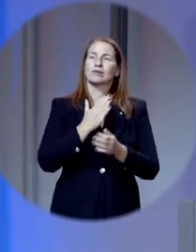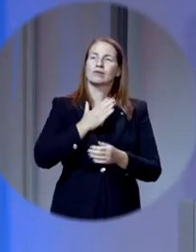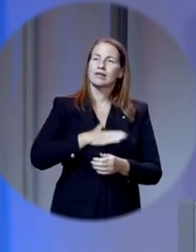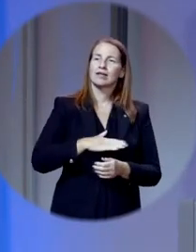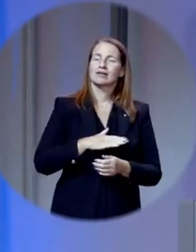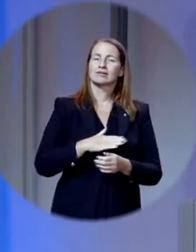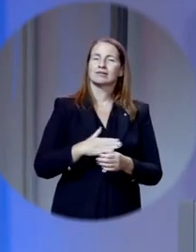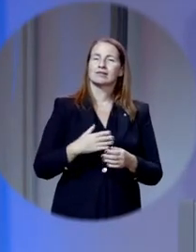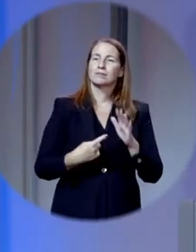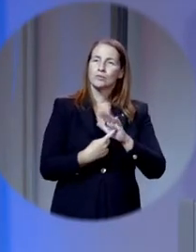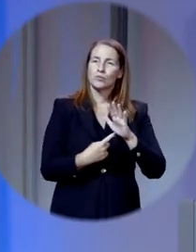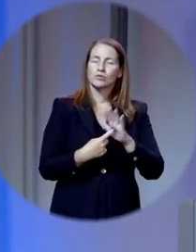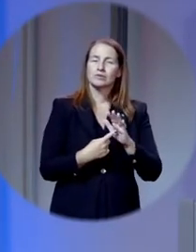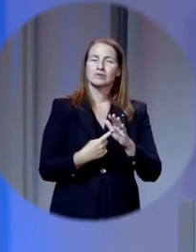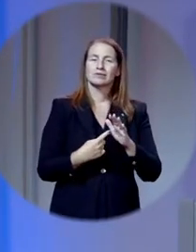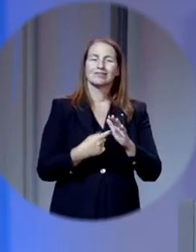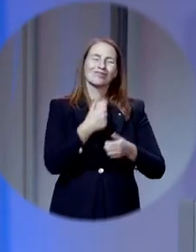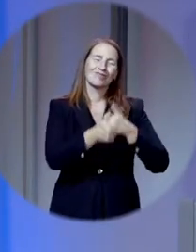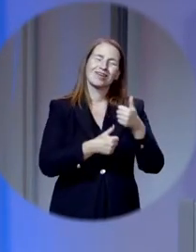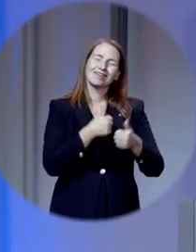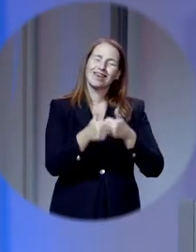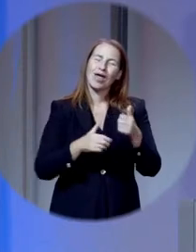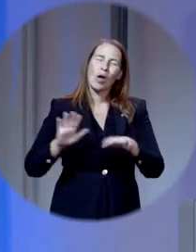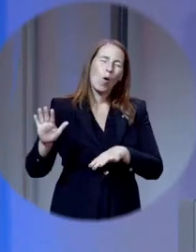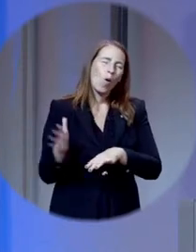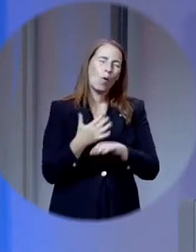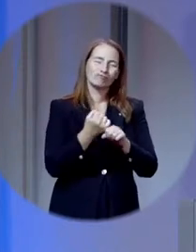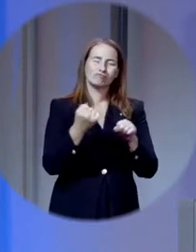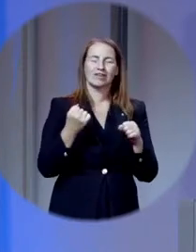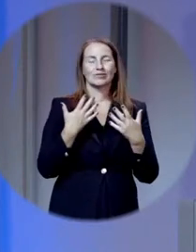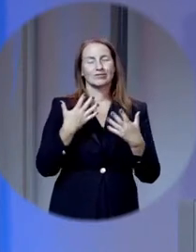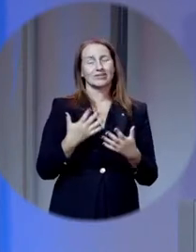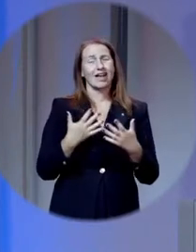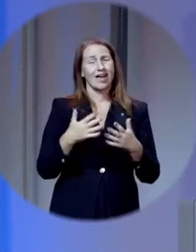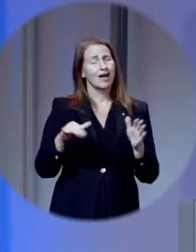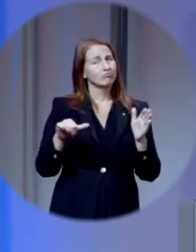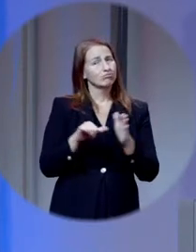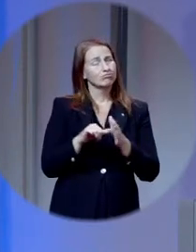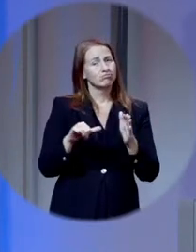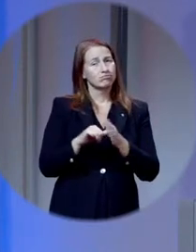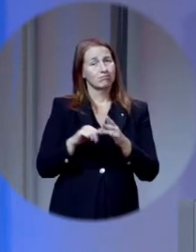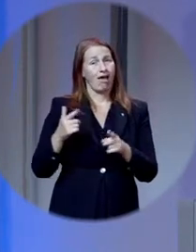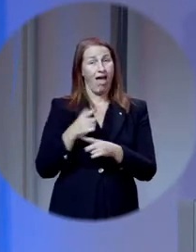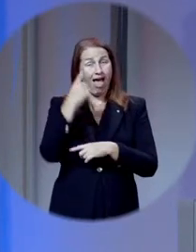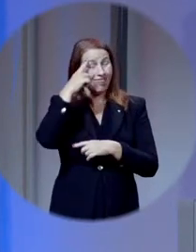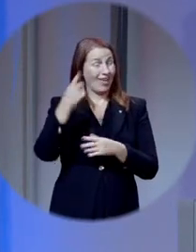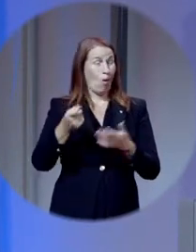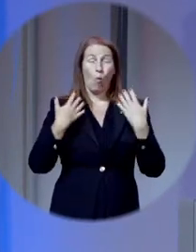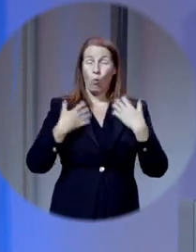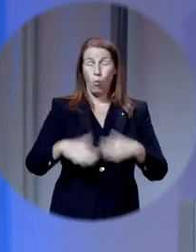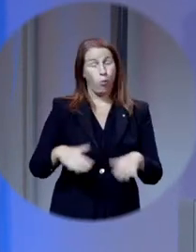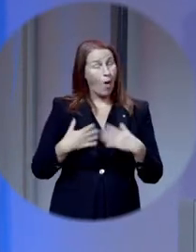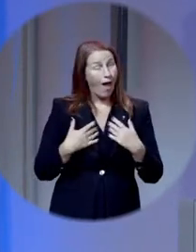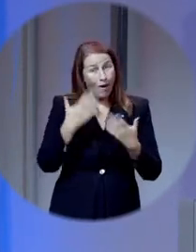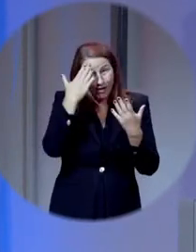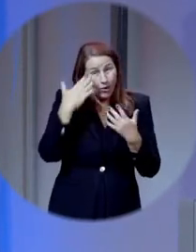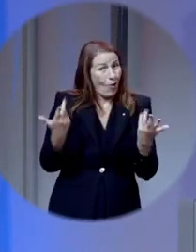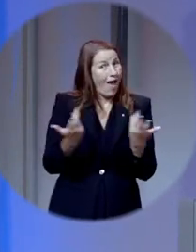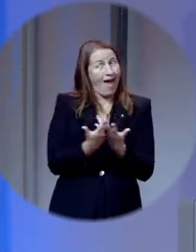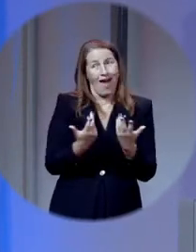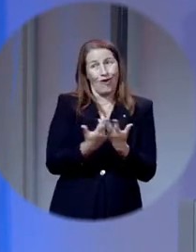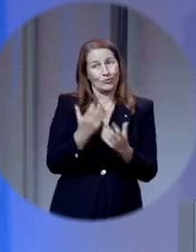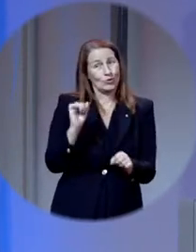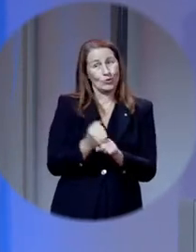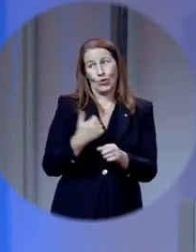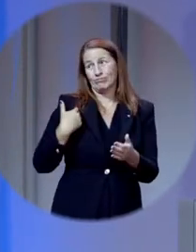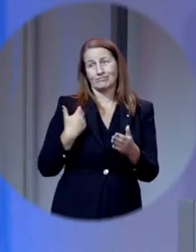congratulate everyone graduating today. It's been a really tough road. I think you're amazing. I don't even know how you've managed it over the last few